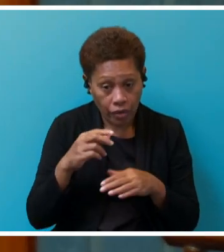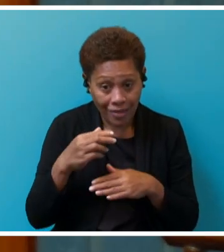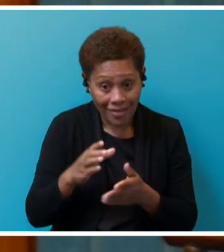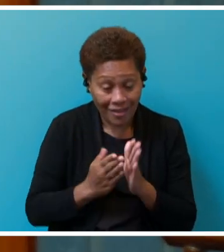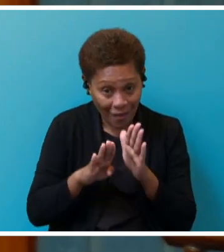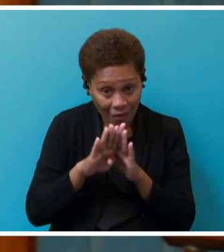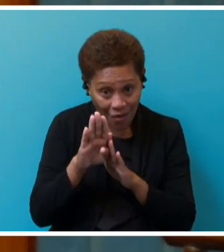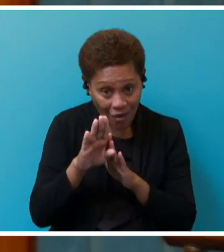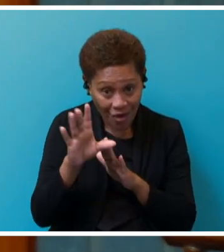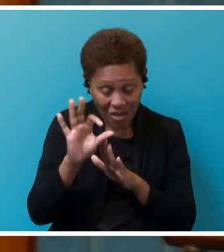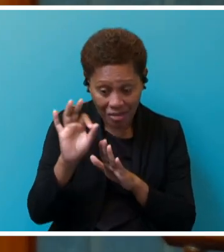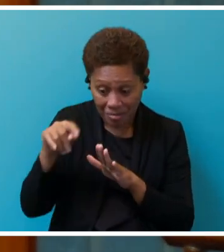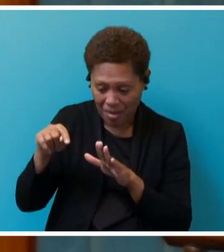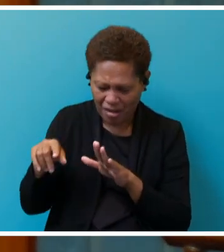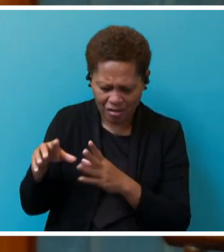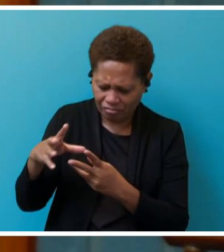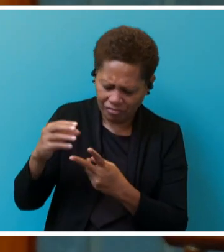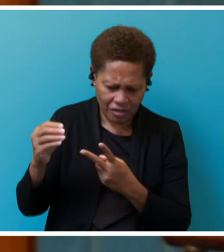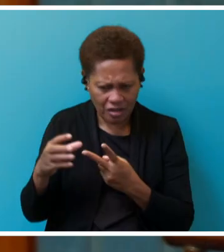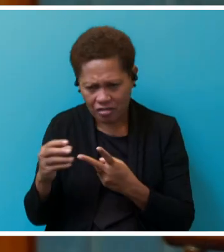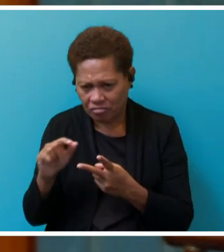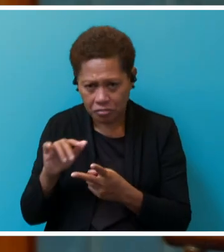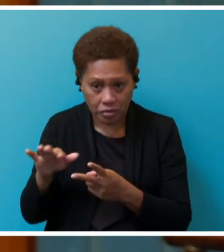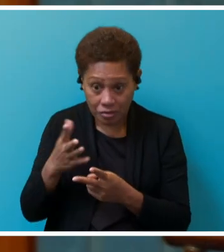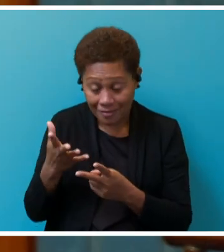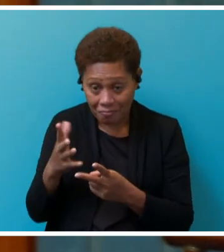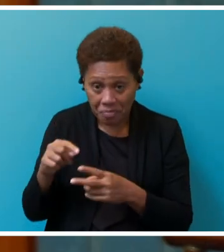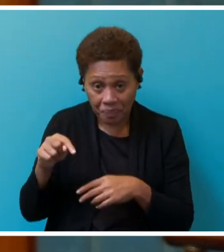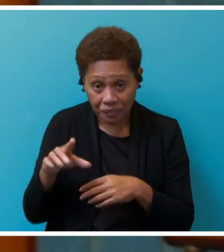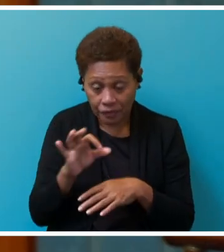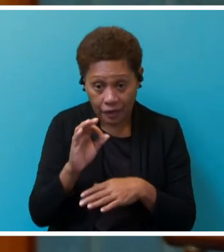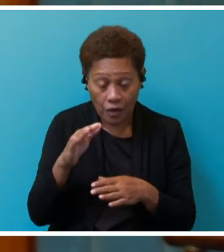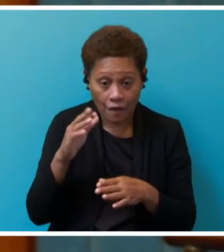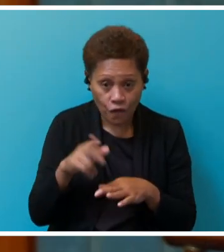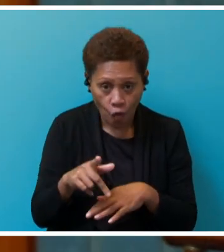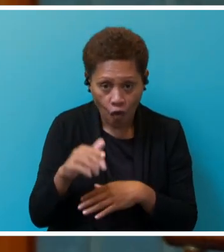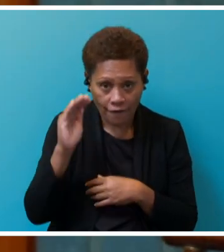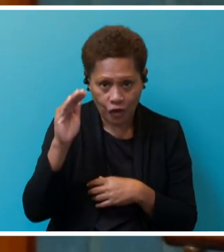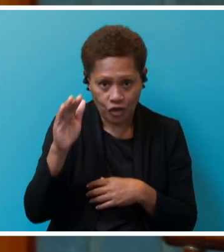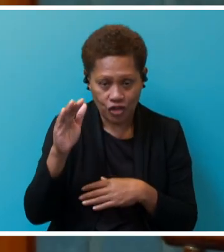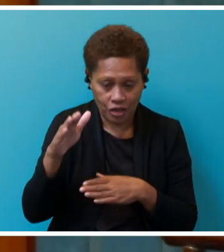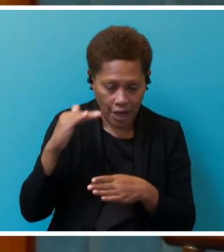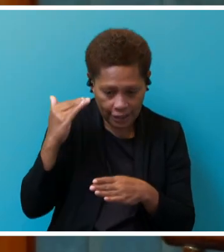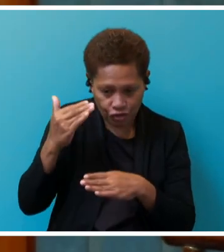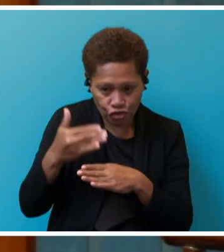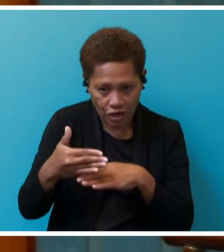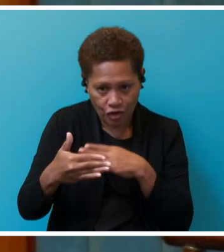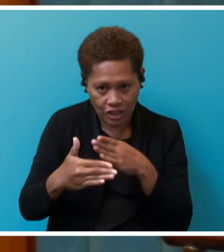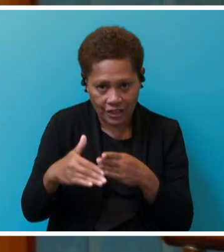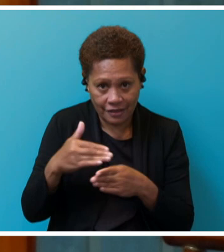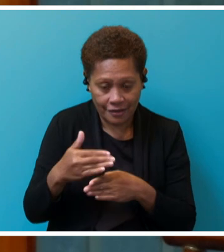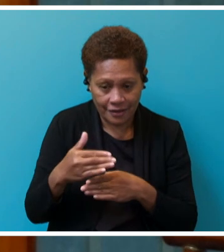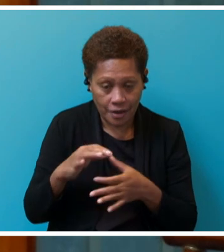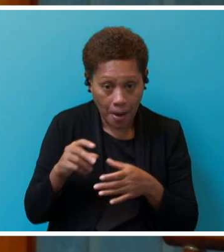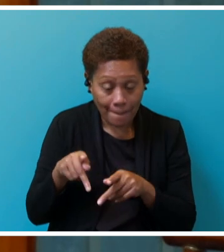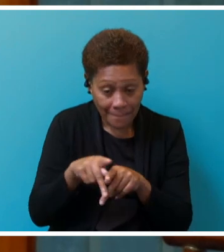option, it is our obligation to our future generation. Madam Deputy Speaker, the partnership between